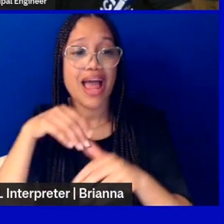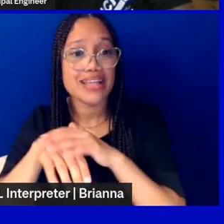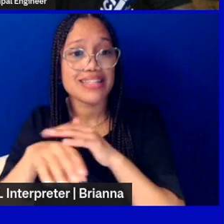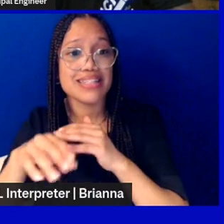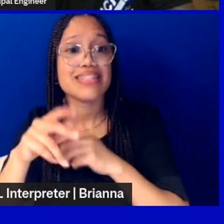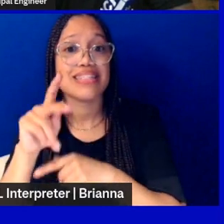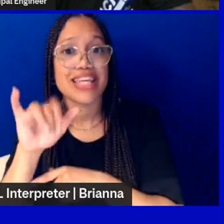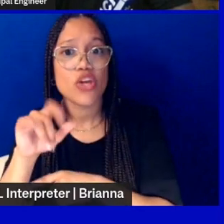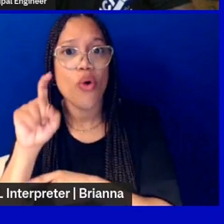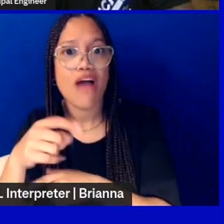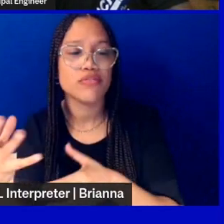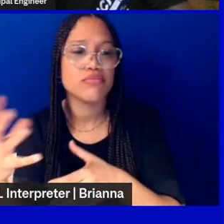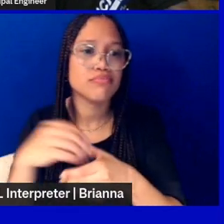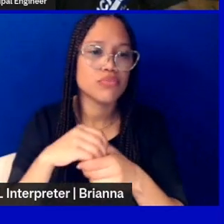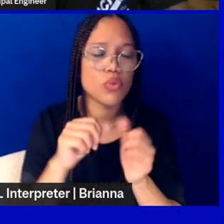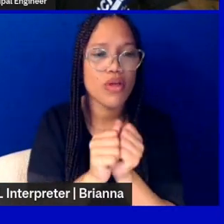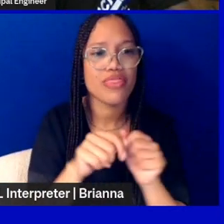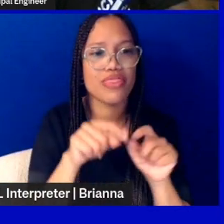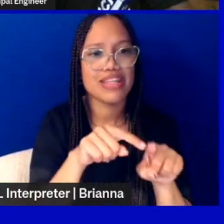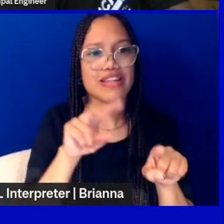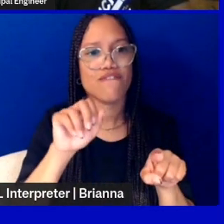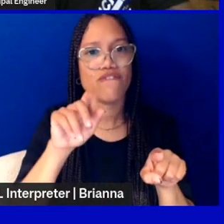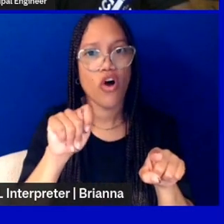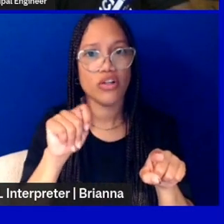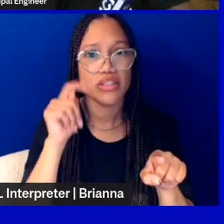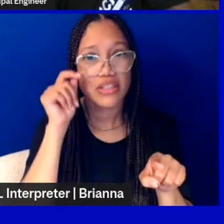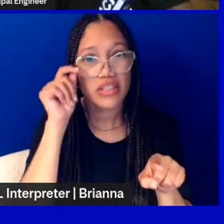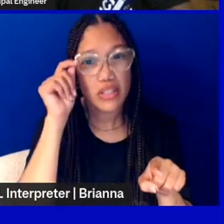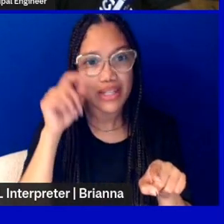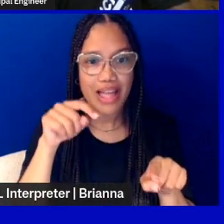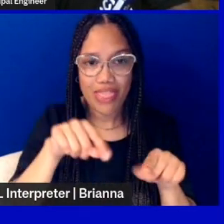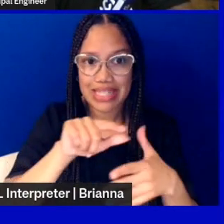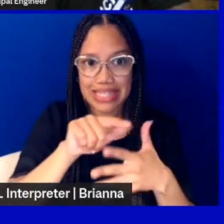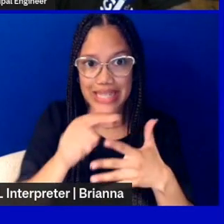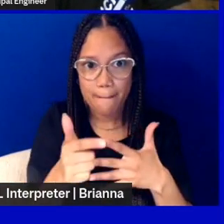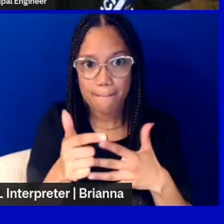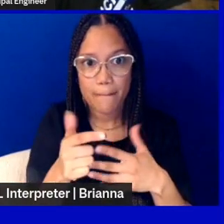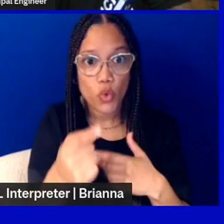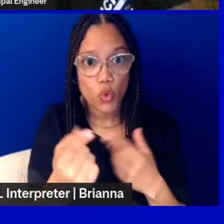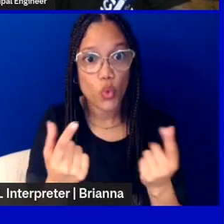again. Now, this is a step where you are going to